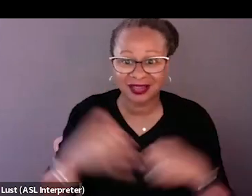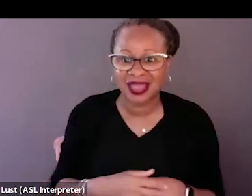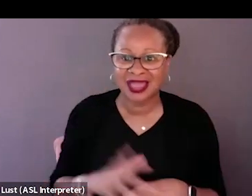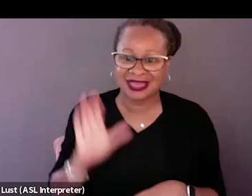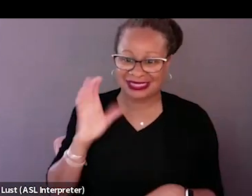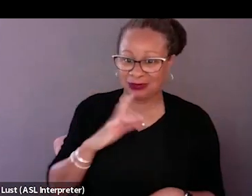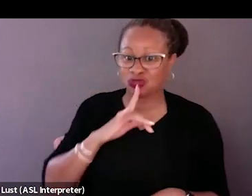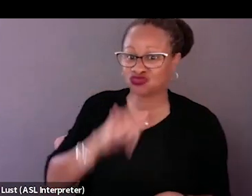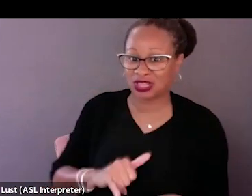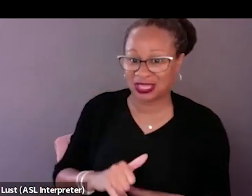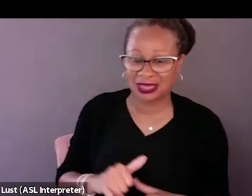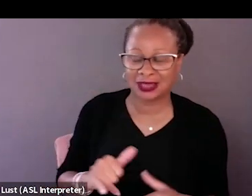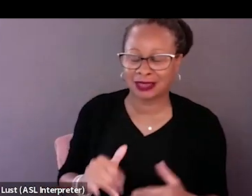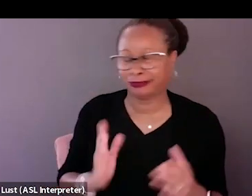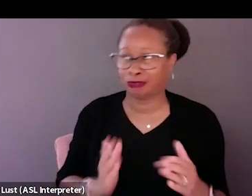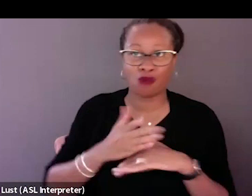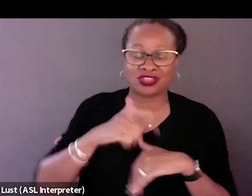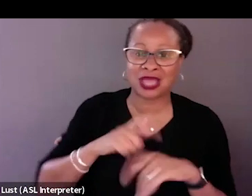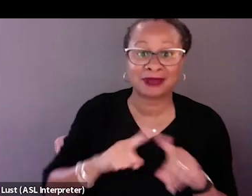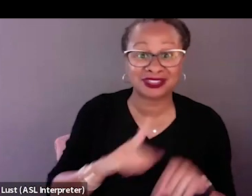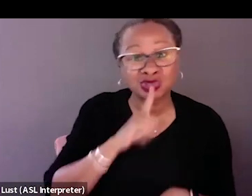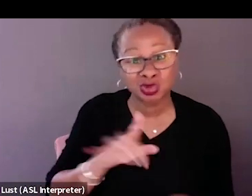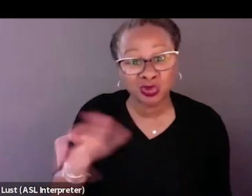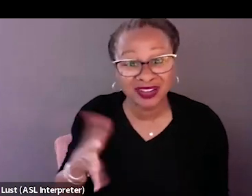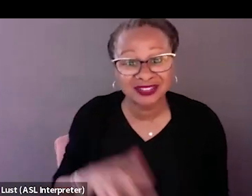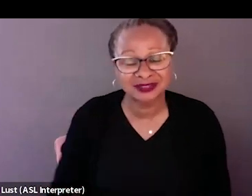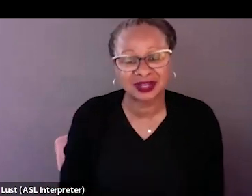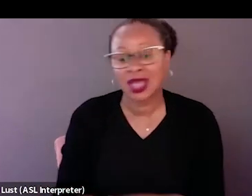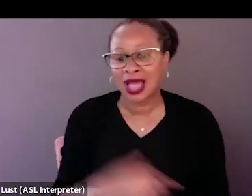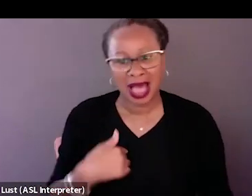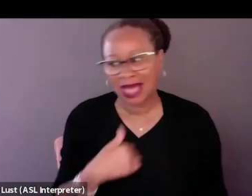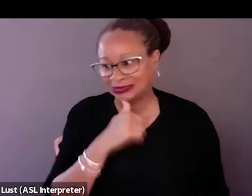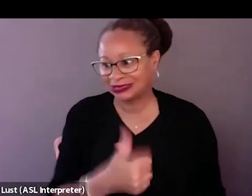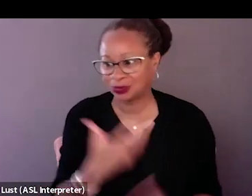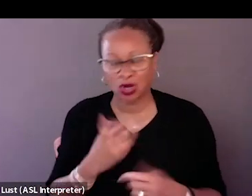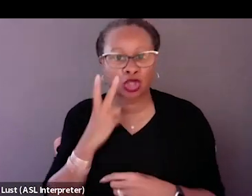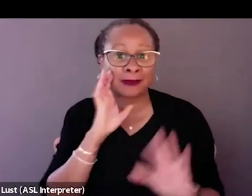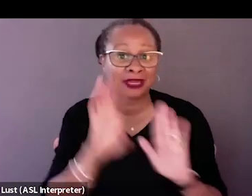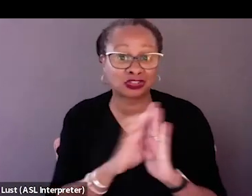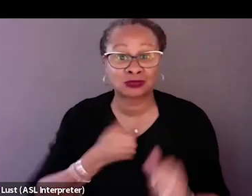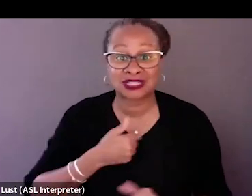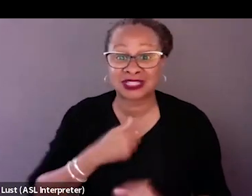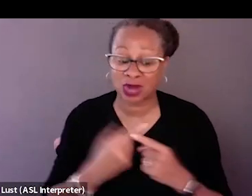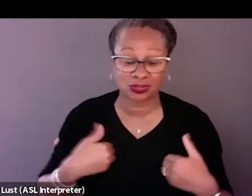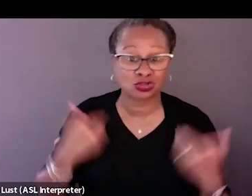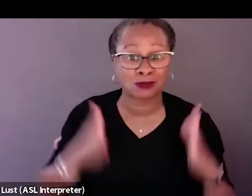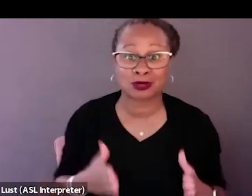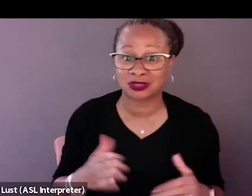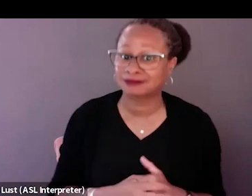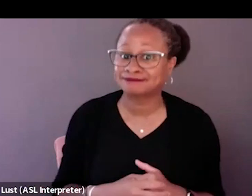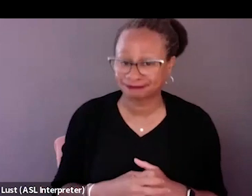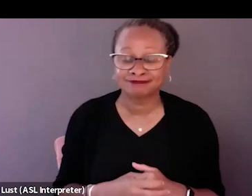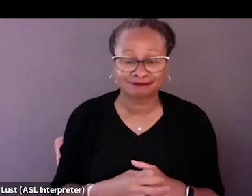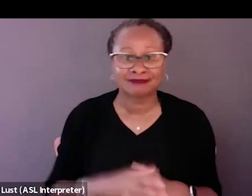really kind of over the top, but it's actually kind of true. Like I didn't want to look at pictures of myself when I was younger, and it